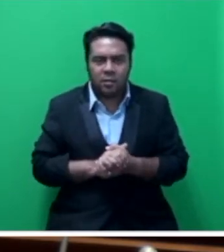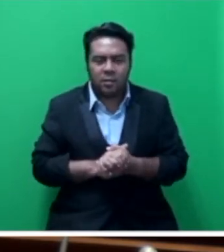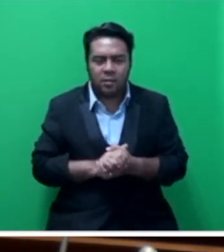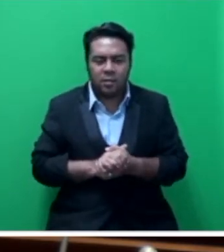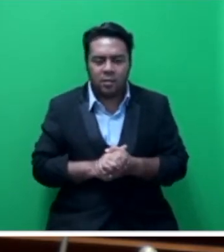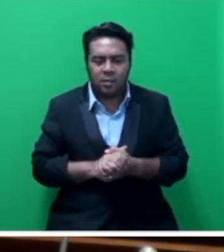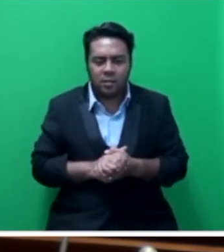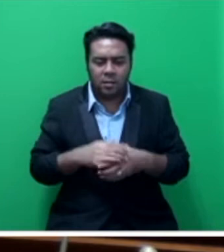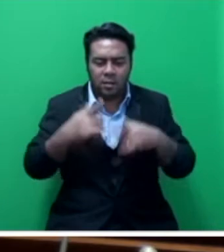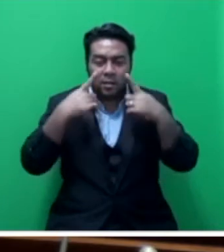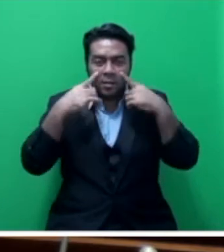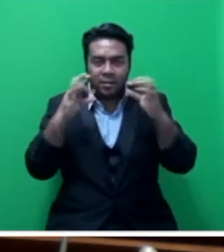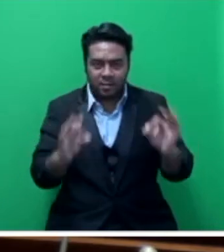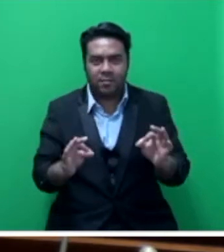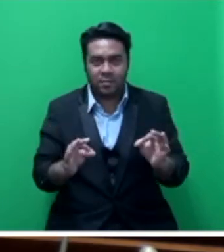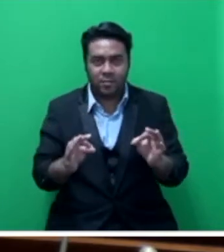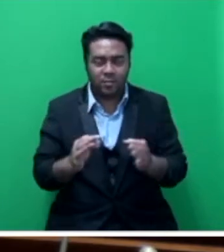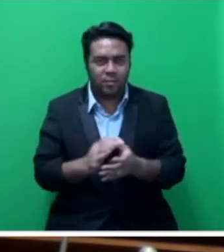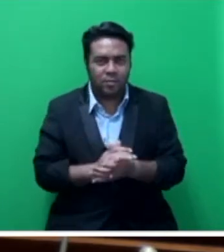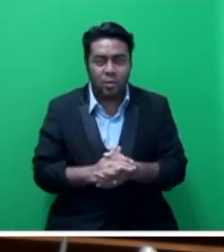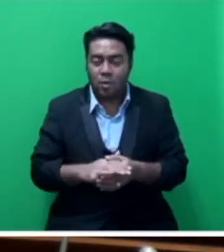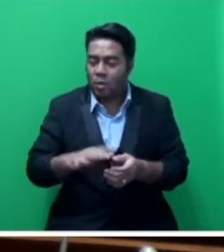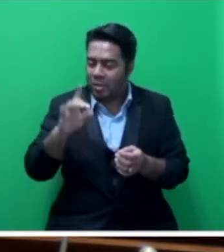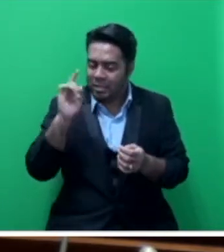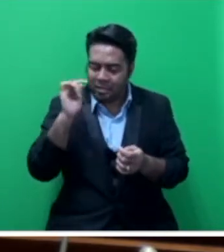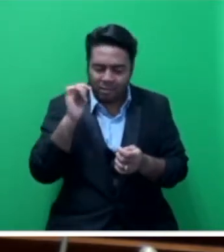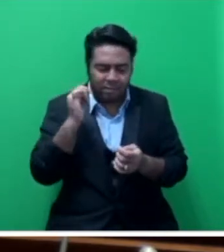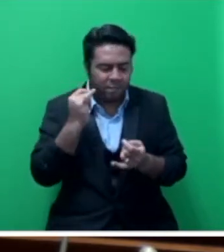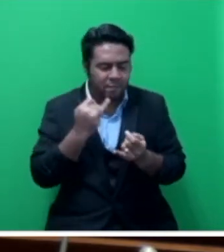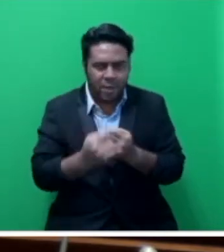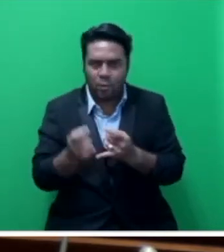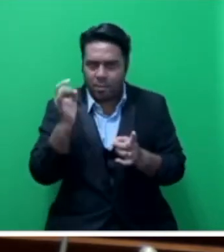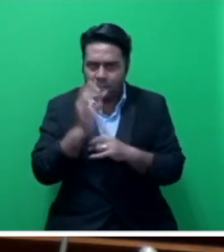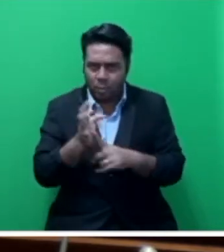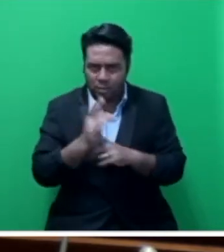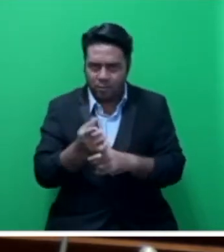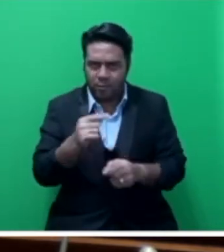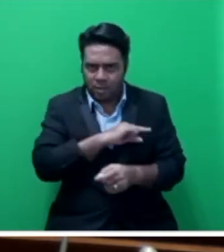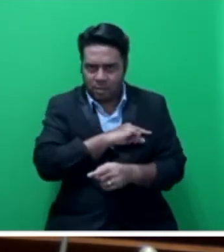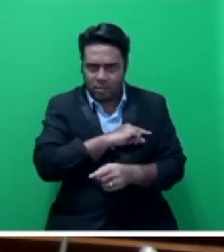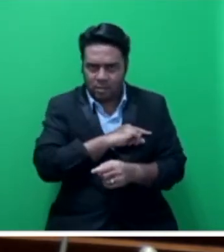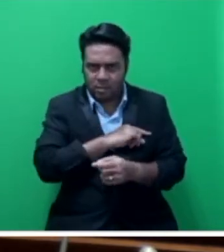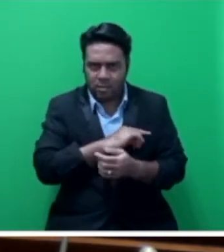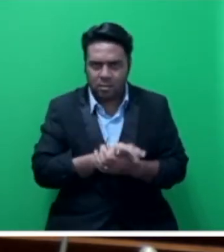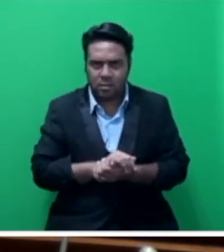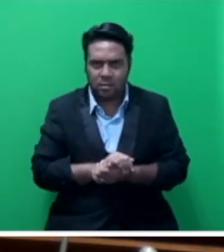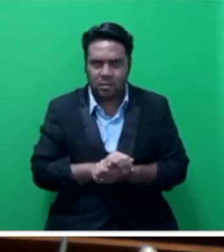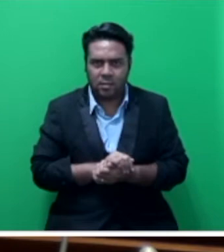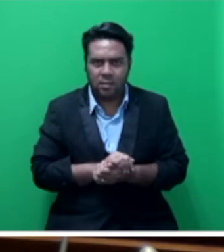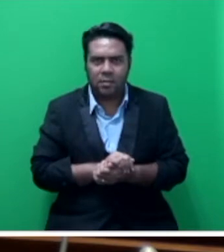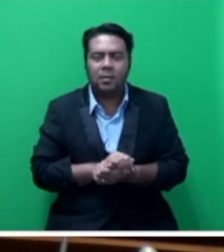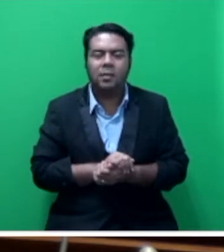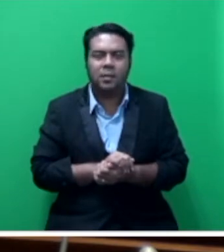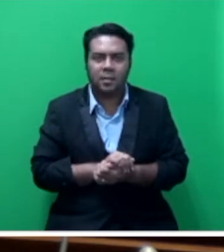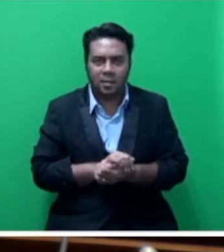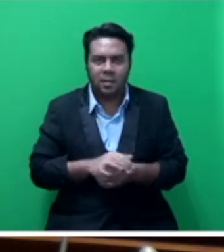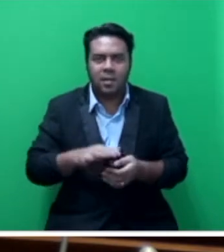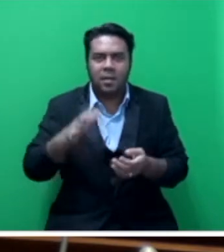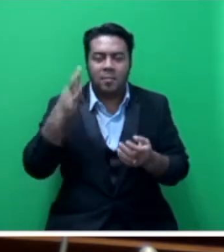you should realize what you're asking for. It is as reckless as you can be at the moment, Mr. Speaker, sir. Mr. Speaker,